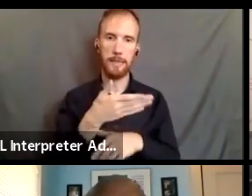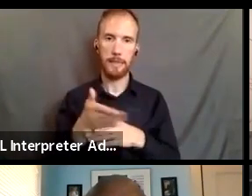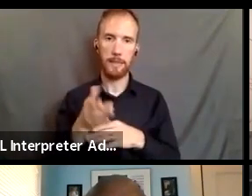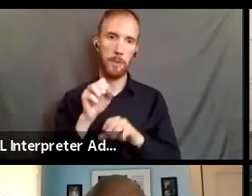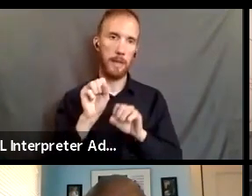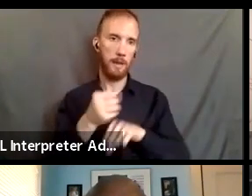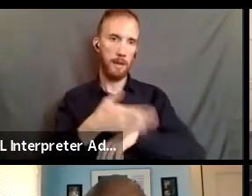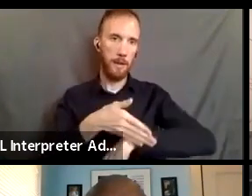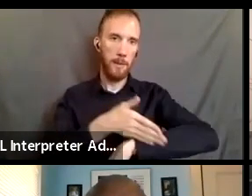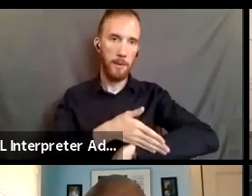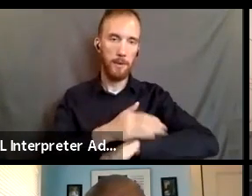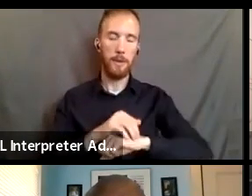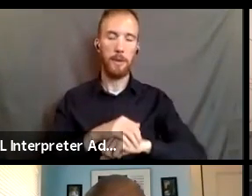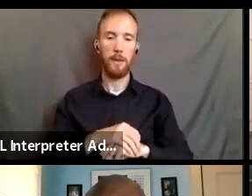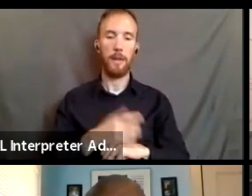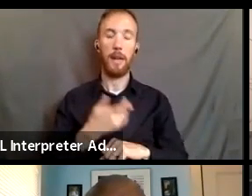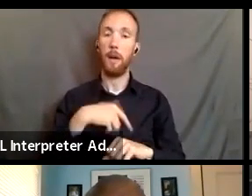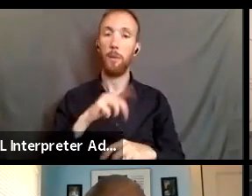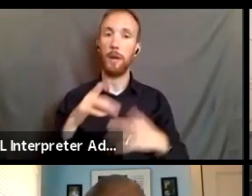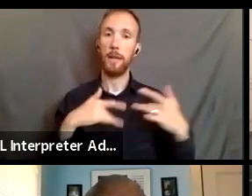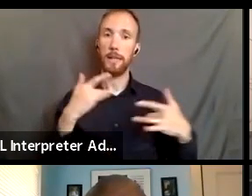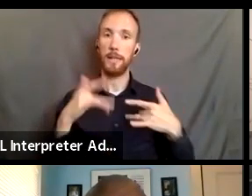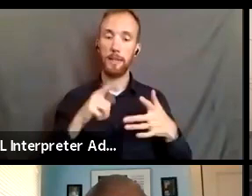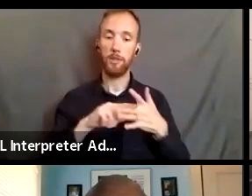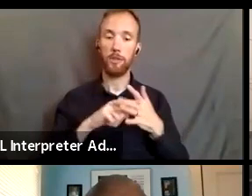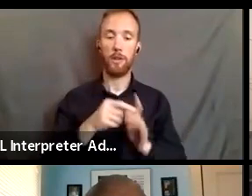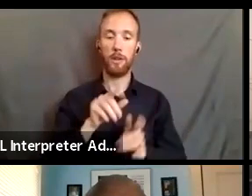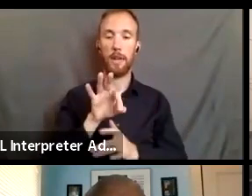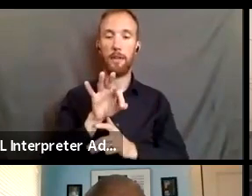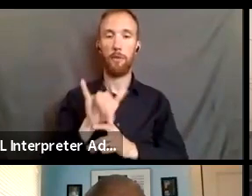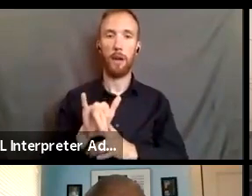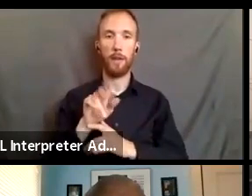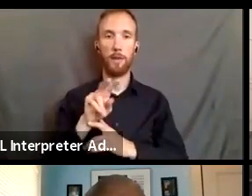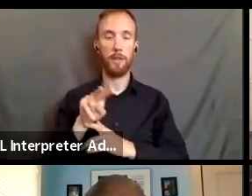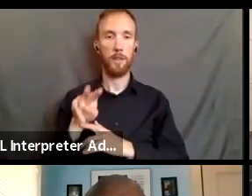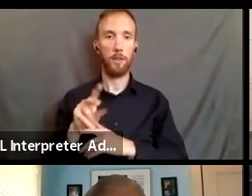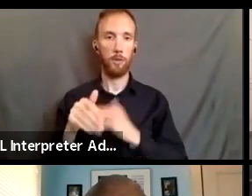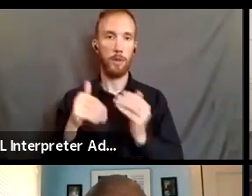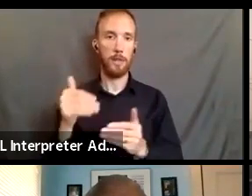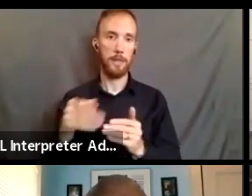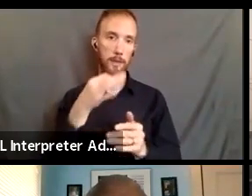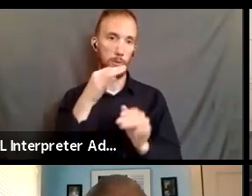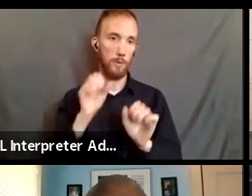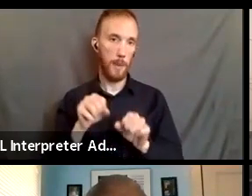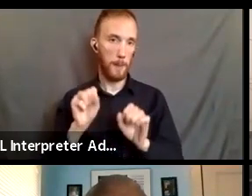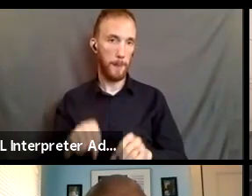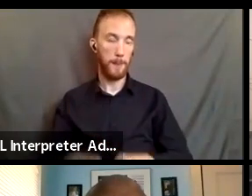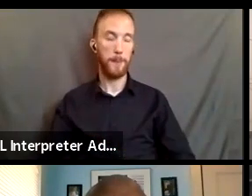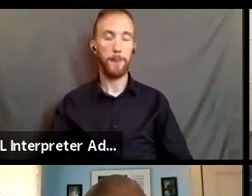excited to start uh the the the fy 22 process uh as soon as we can